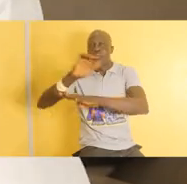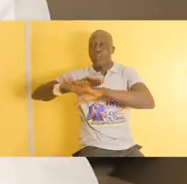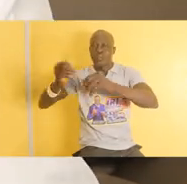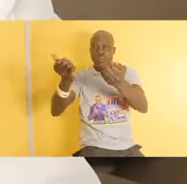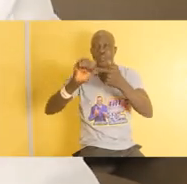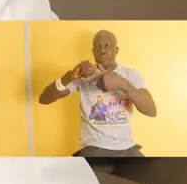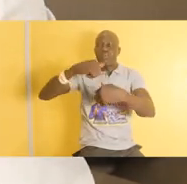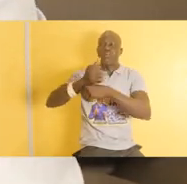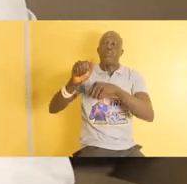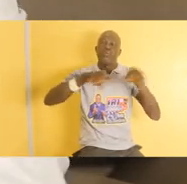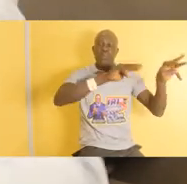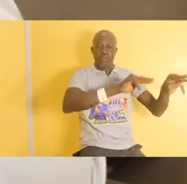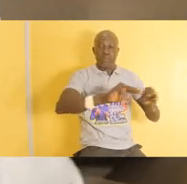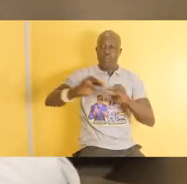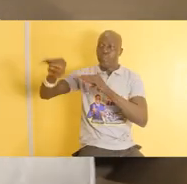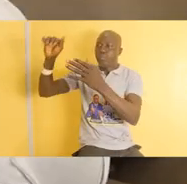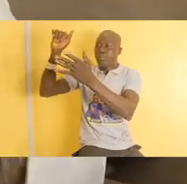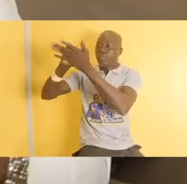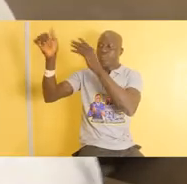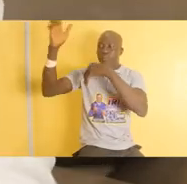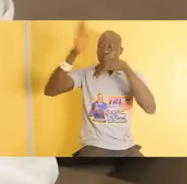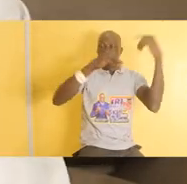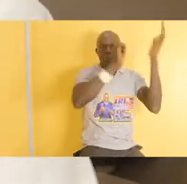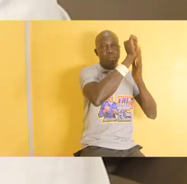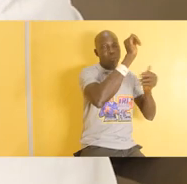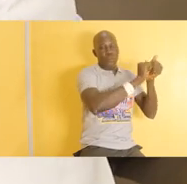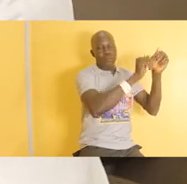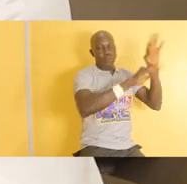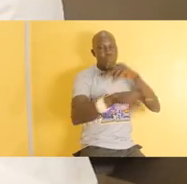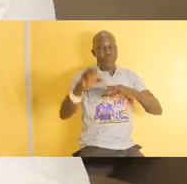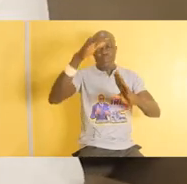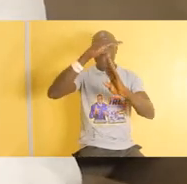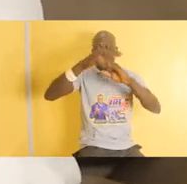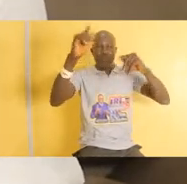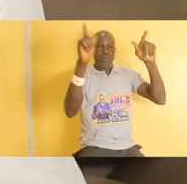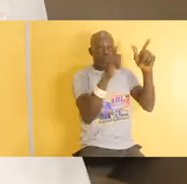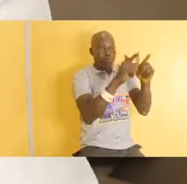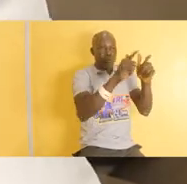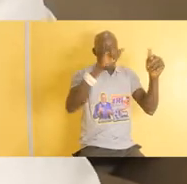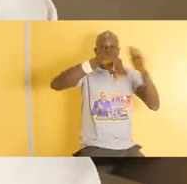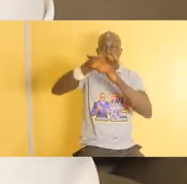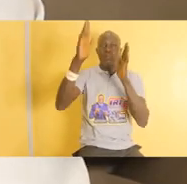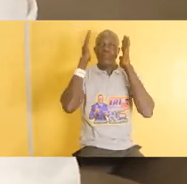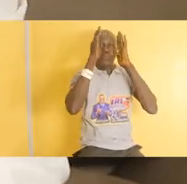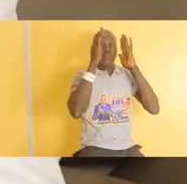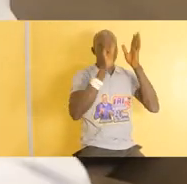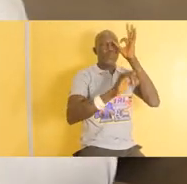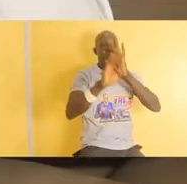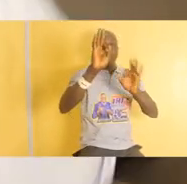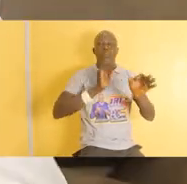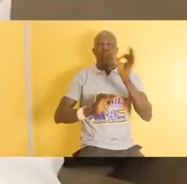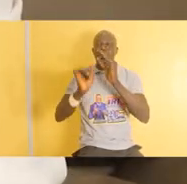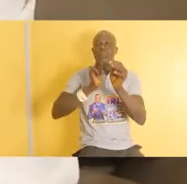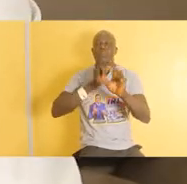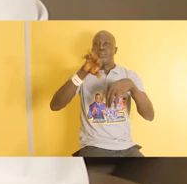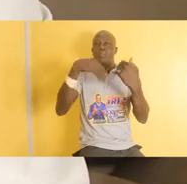lọ. Forces that make one not to move far. Agbára mọ́ jẹjìnà. The power that put limitations. Ní mo dojú kọ. That I phrase them. Bọ́ ọba lè sàmí